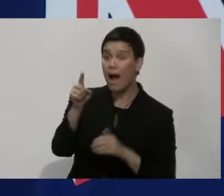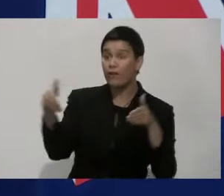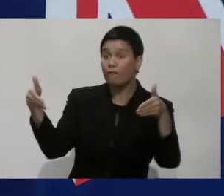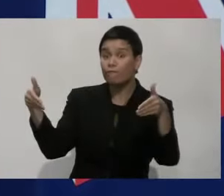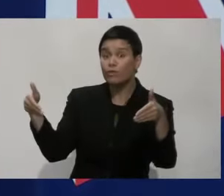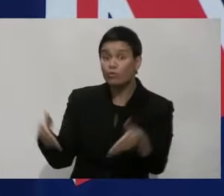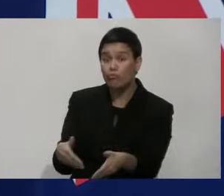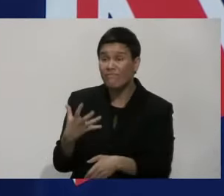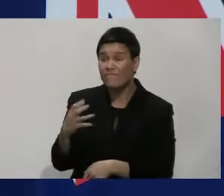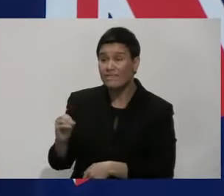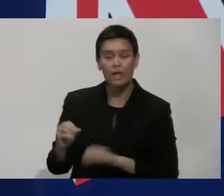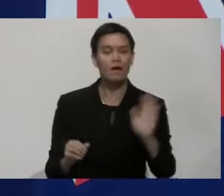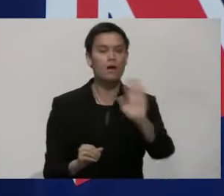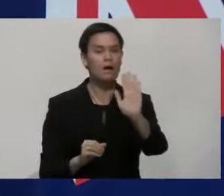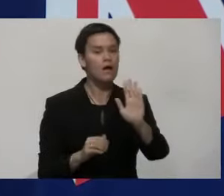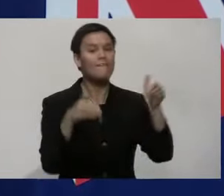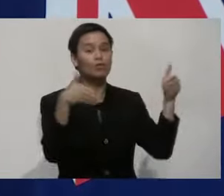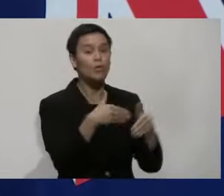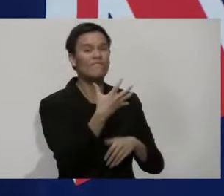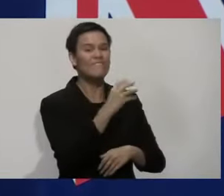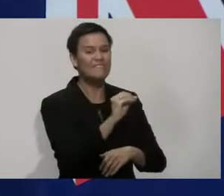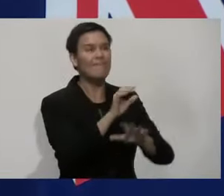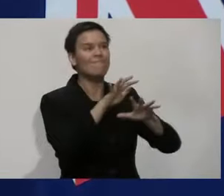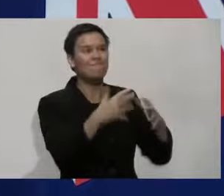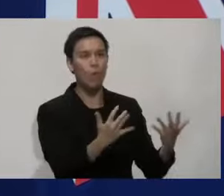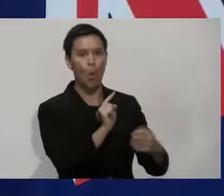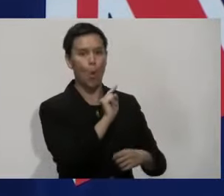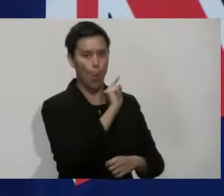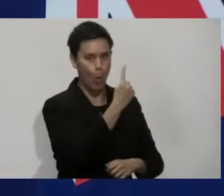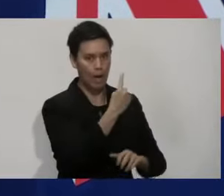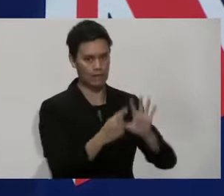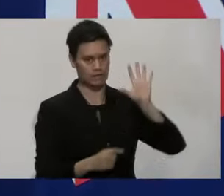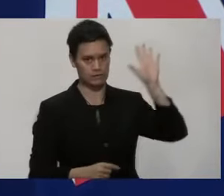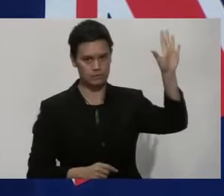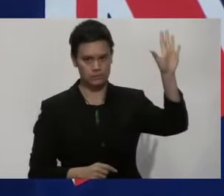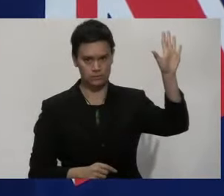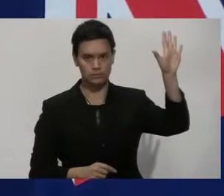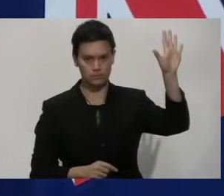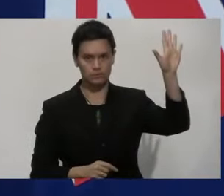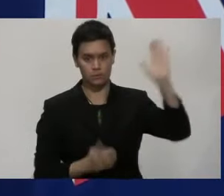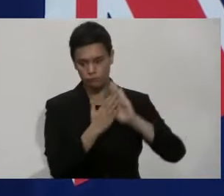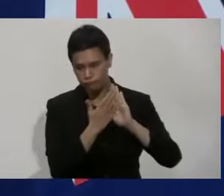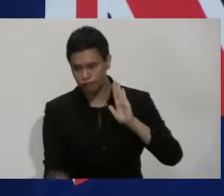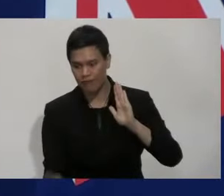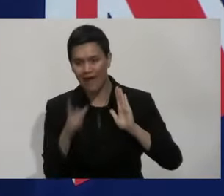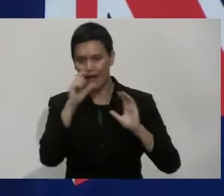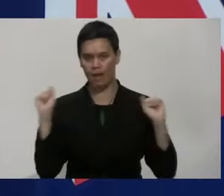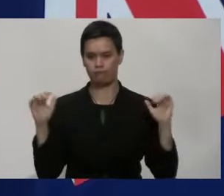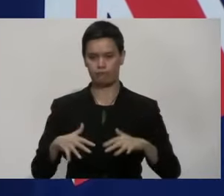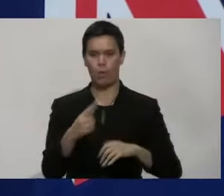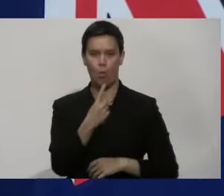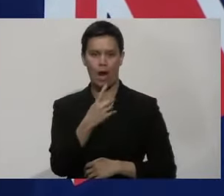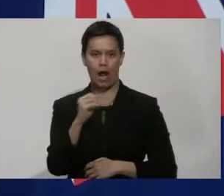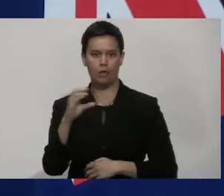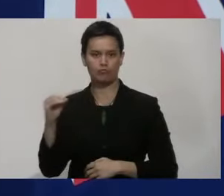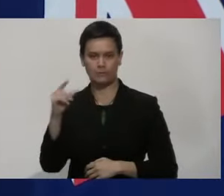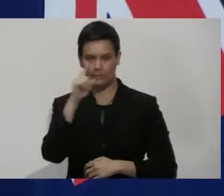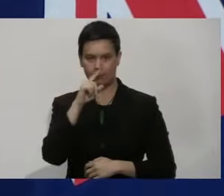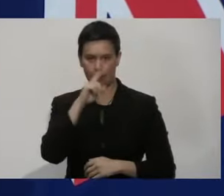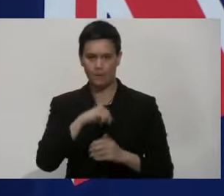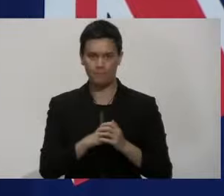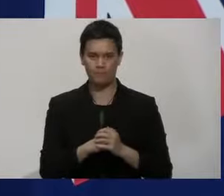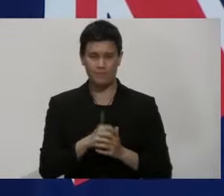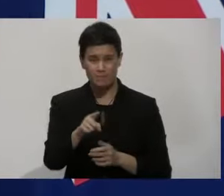Auckland, yeah. for Auckland, yes. But that's for good reason. We have to look at how many cases we've had attached to churches,